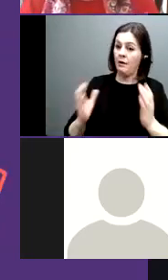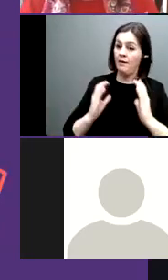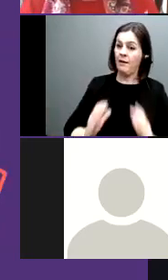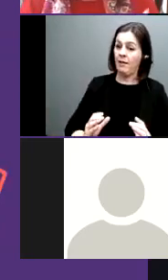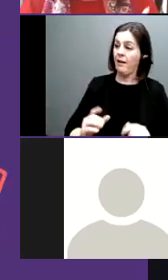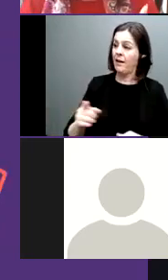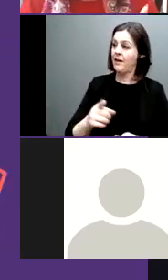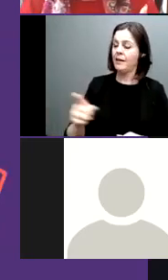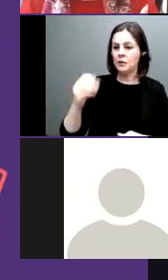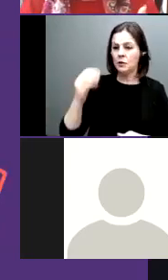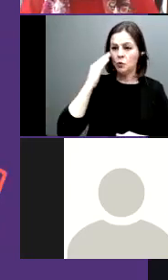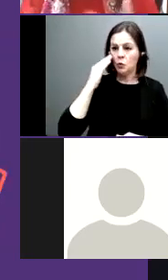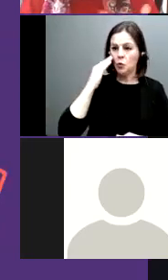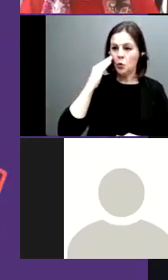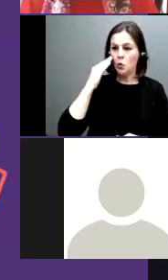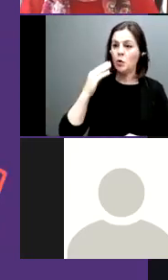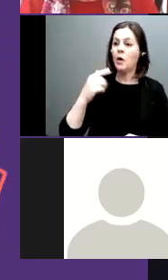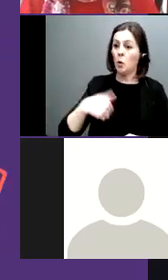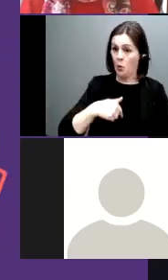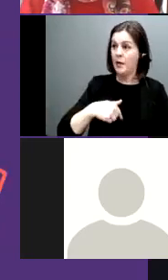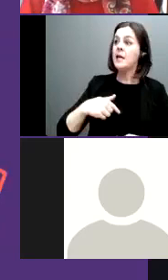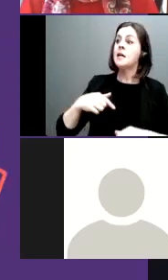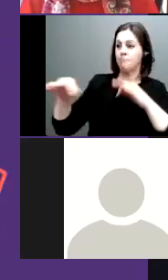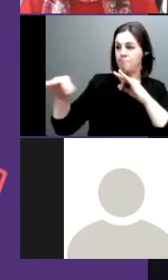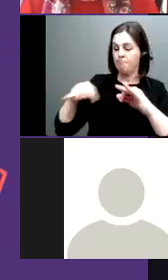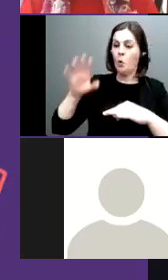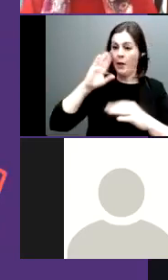from us, they can expect from us.